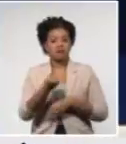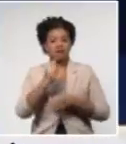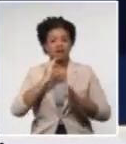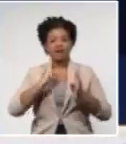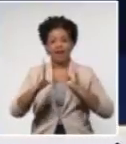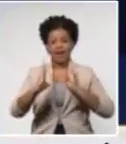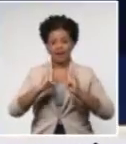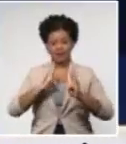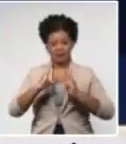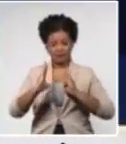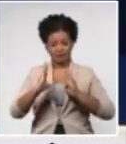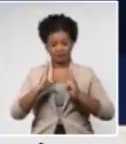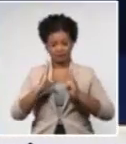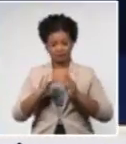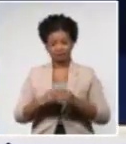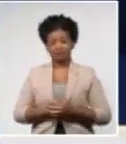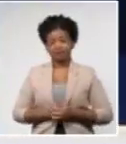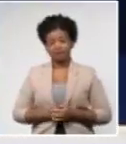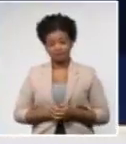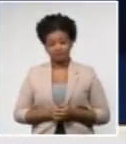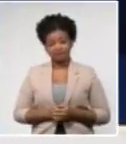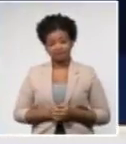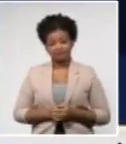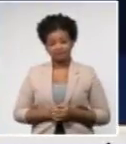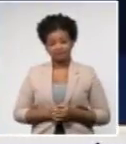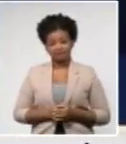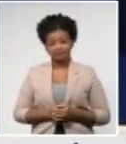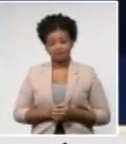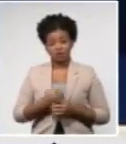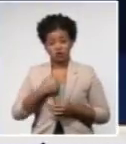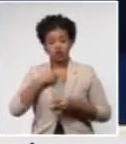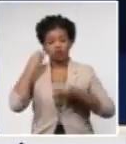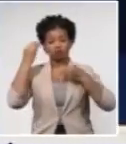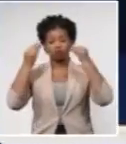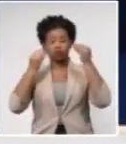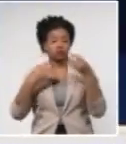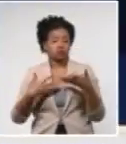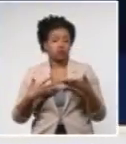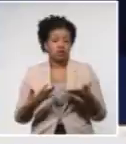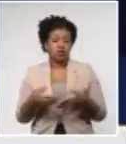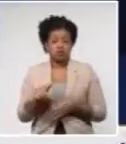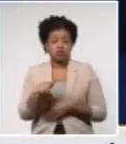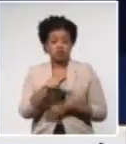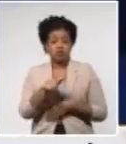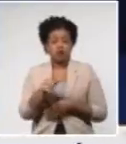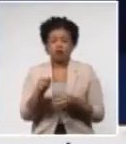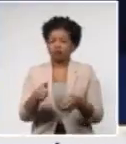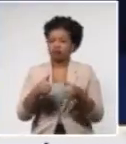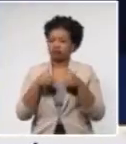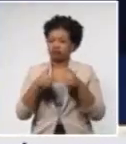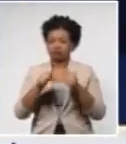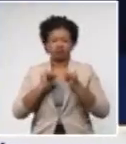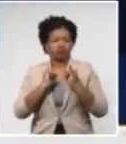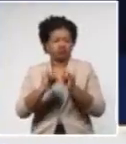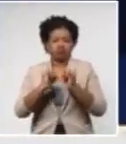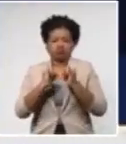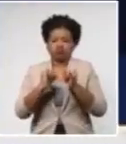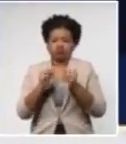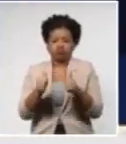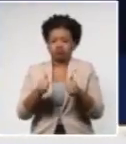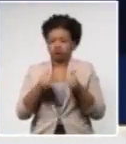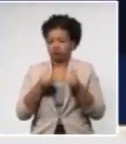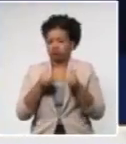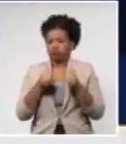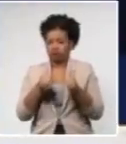first post-COVID-19 stage in our country. And I think that there have been plenty of information